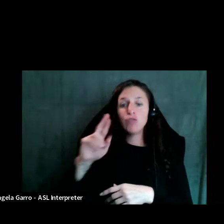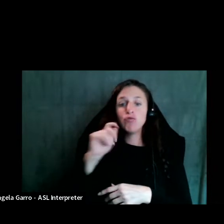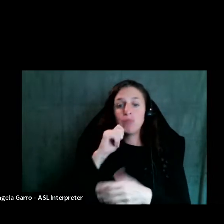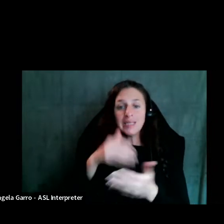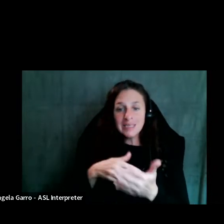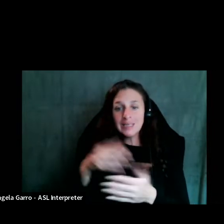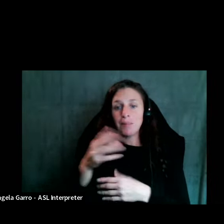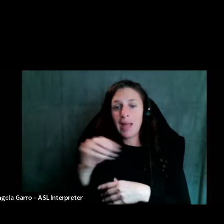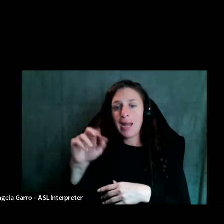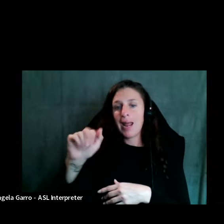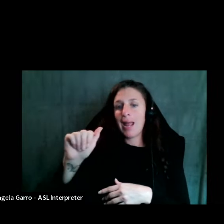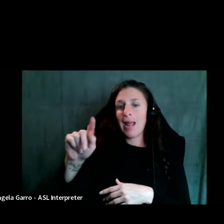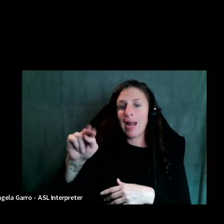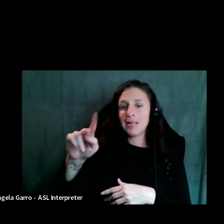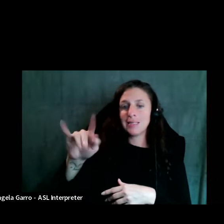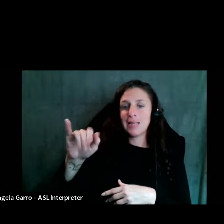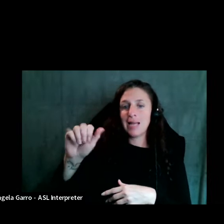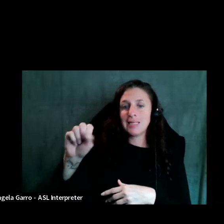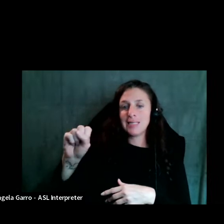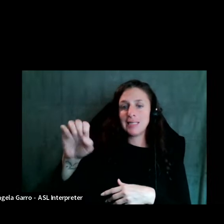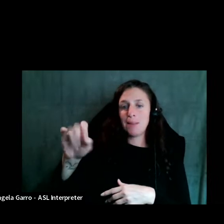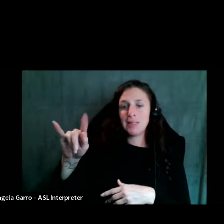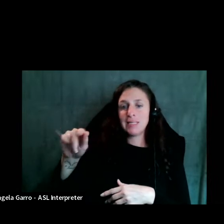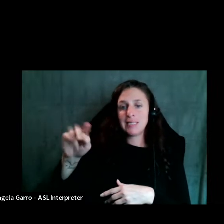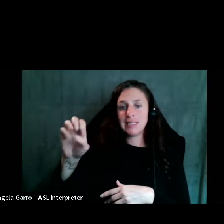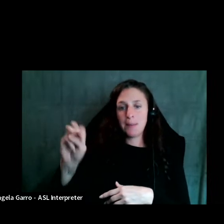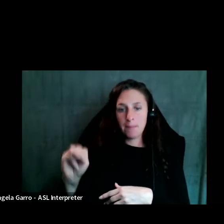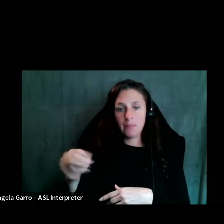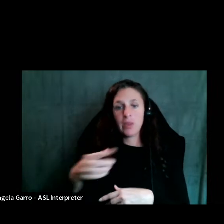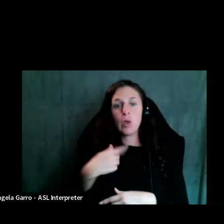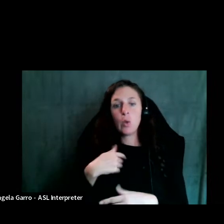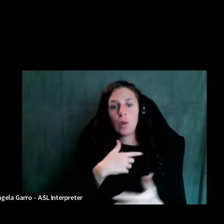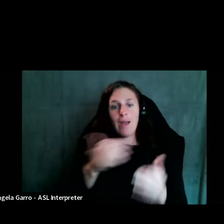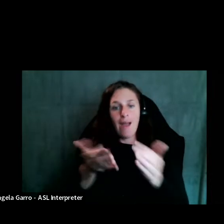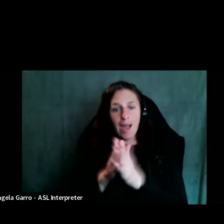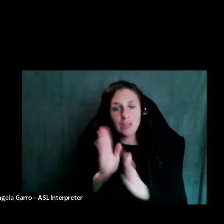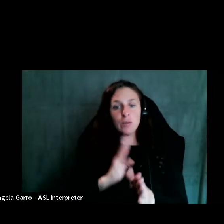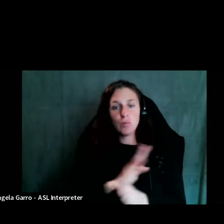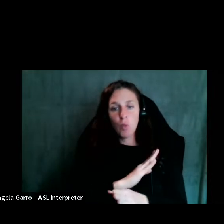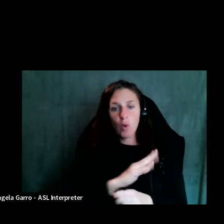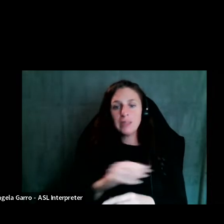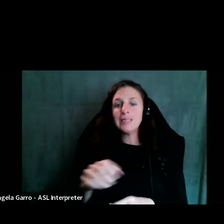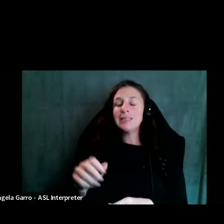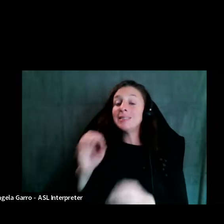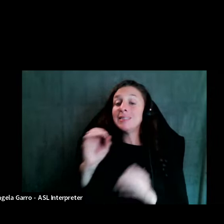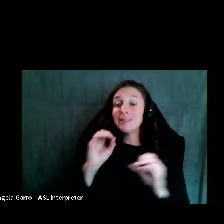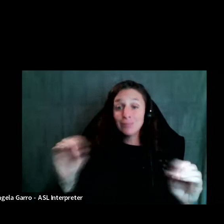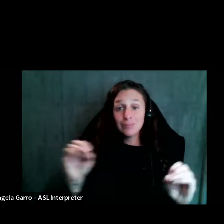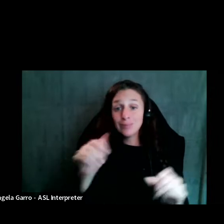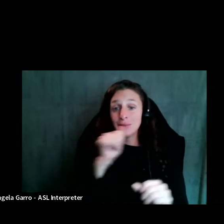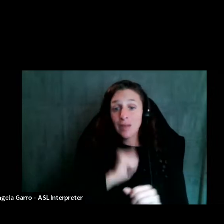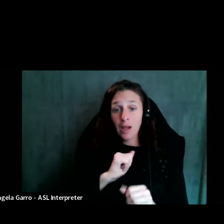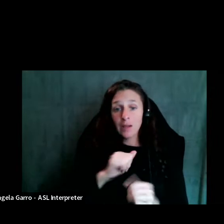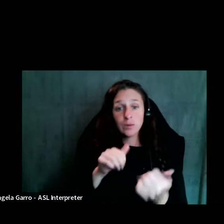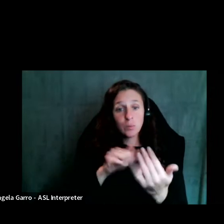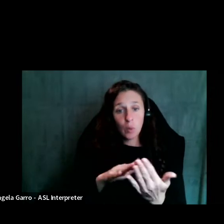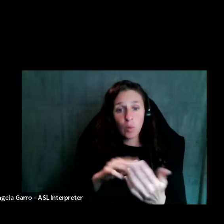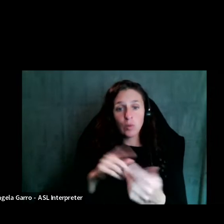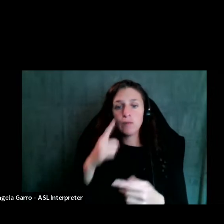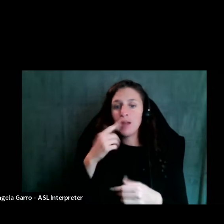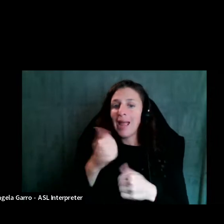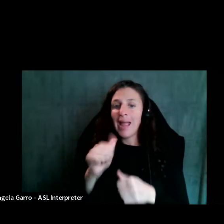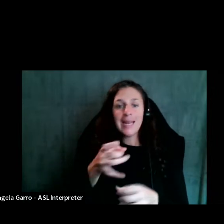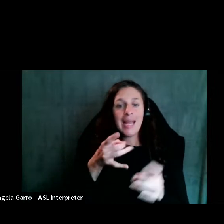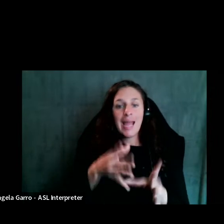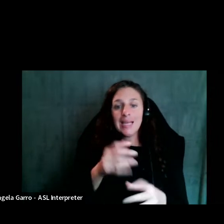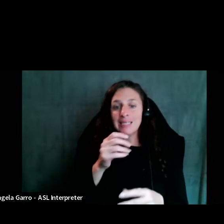a zero-tolerance approach to any hate speech and all forms of racism. The focus should remain on our children's needs,